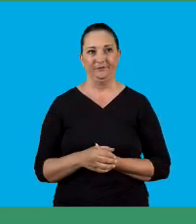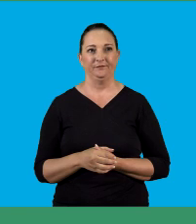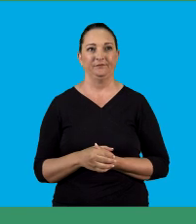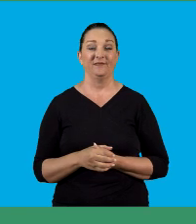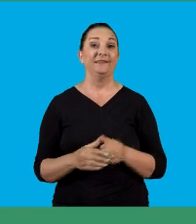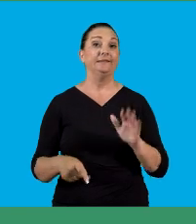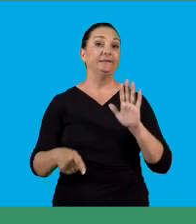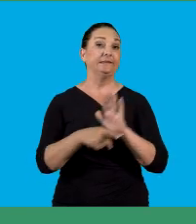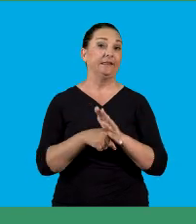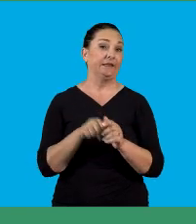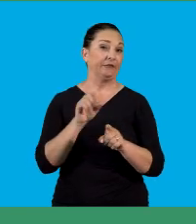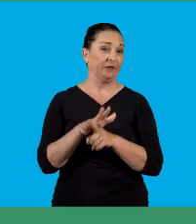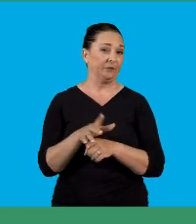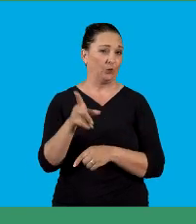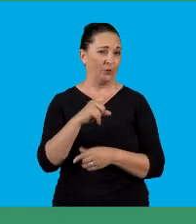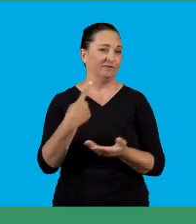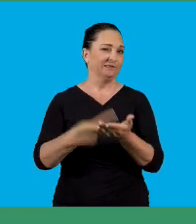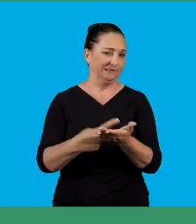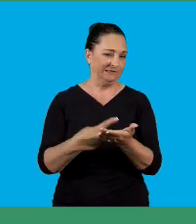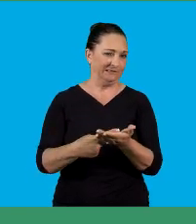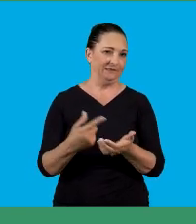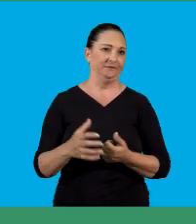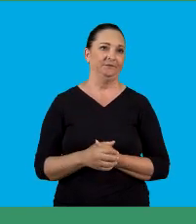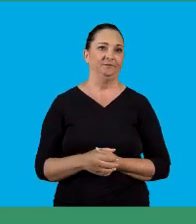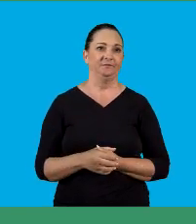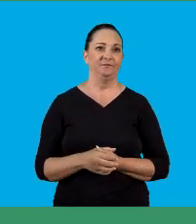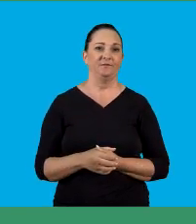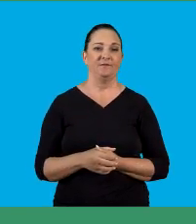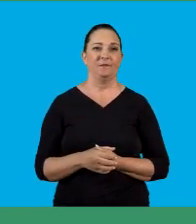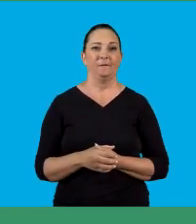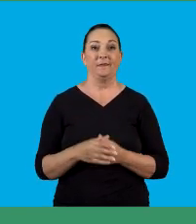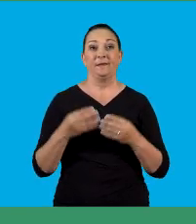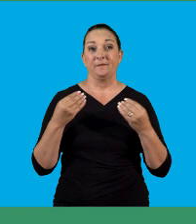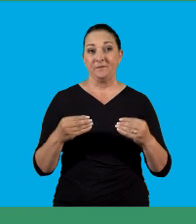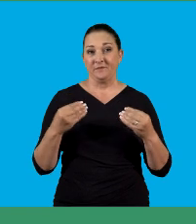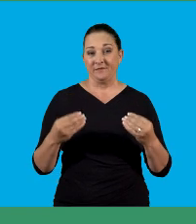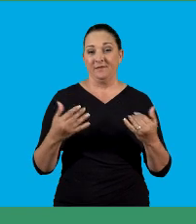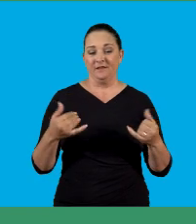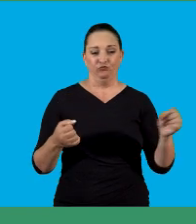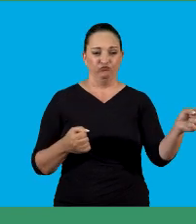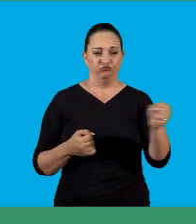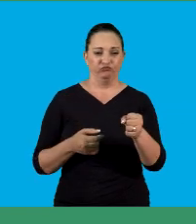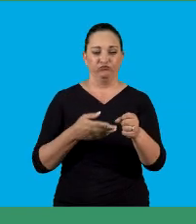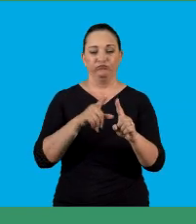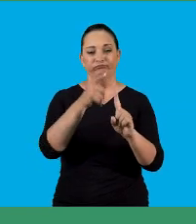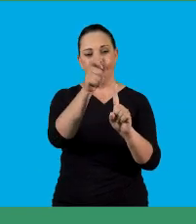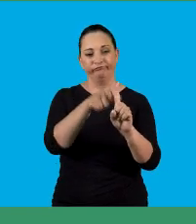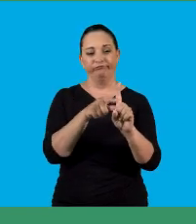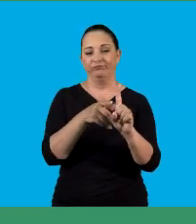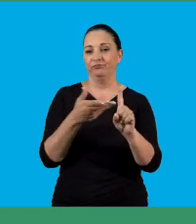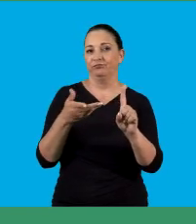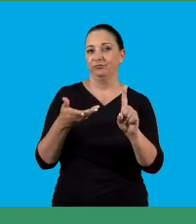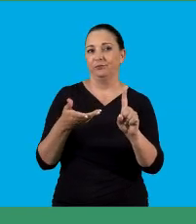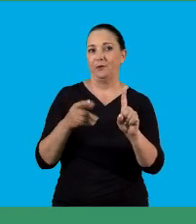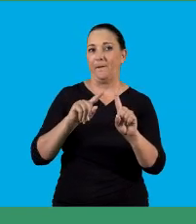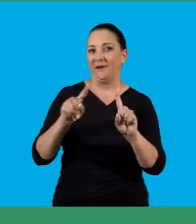discuss rather, the negative impact of illiteracy. Business sometimes need to employ people even though they do